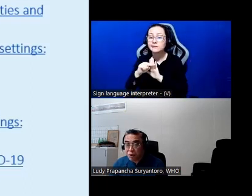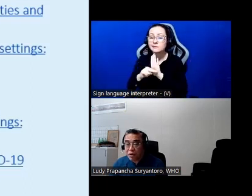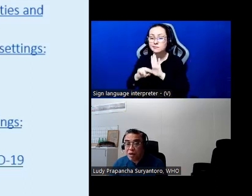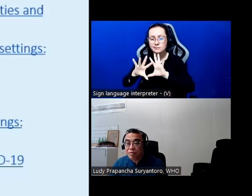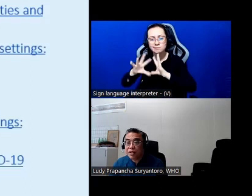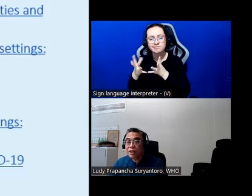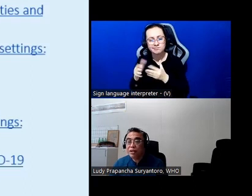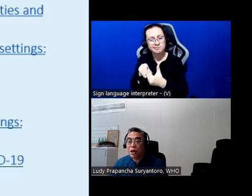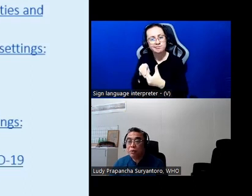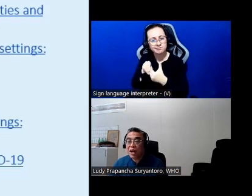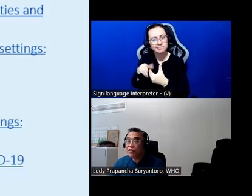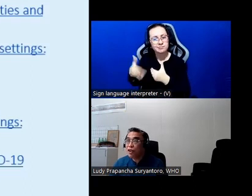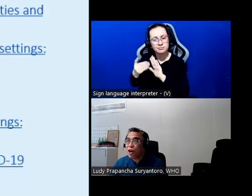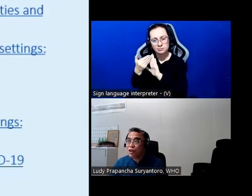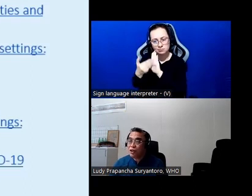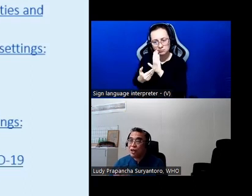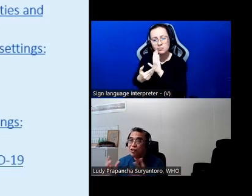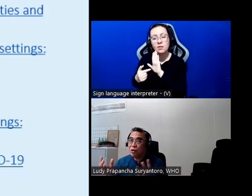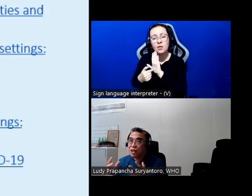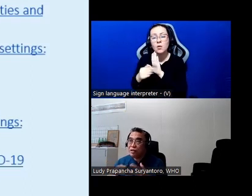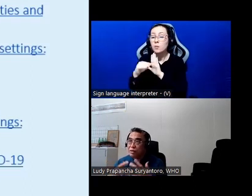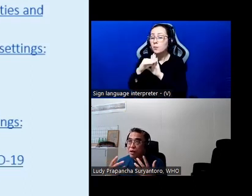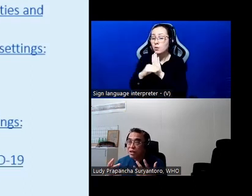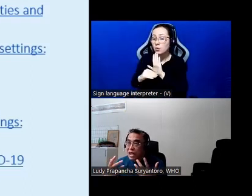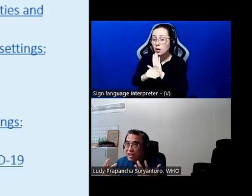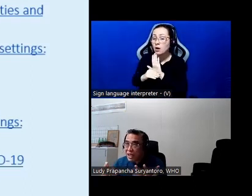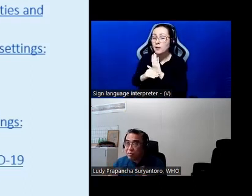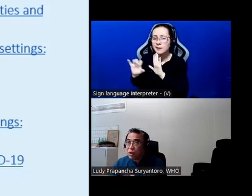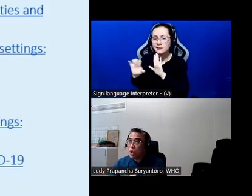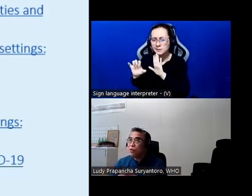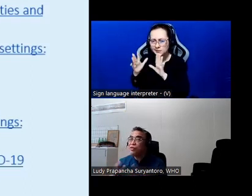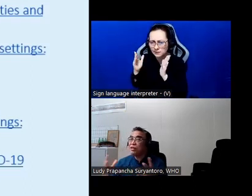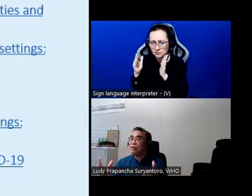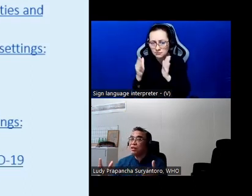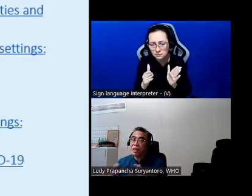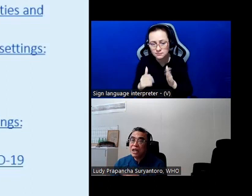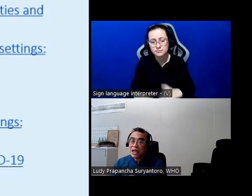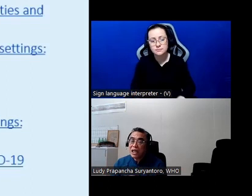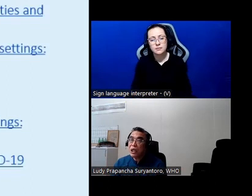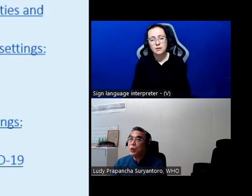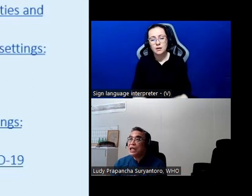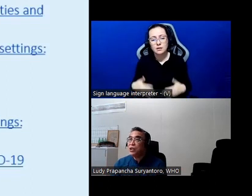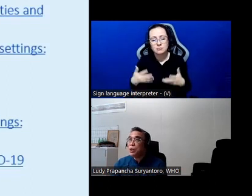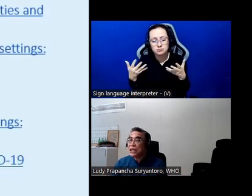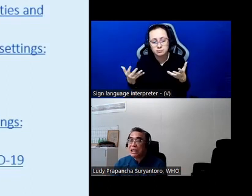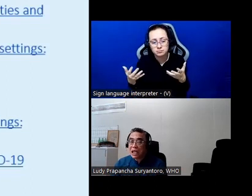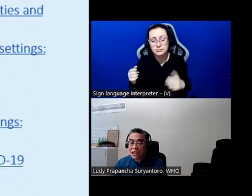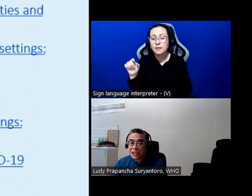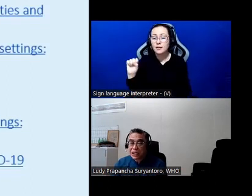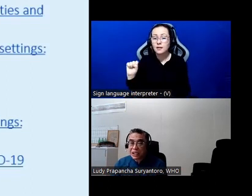emergency program. We have STAR, as you know, this is about assessment on risk assessment, including